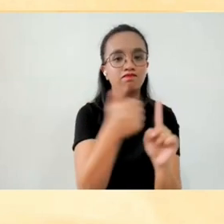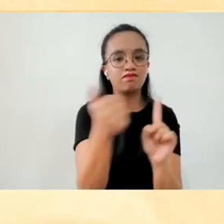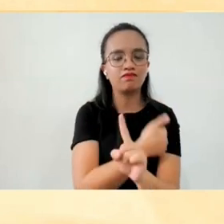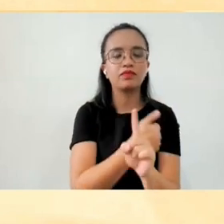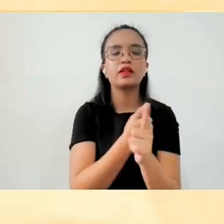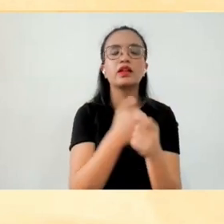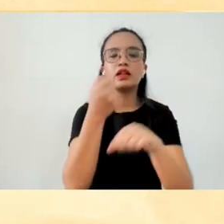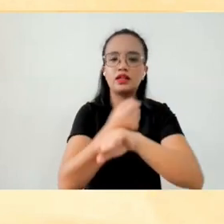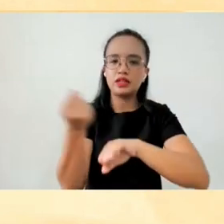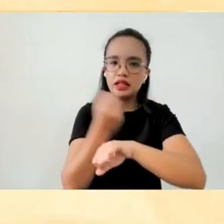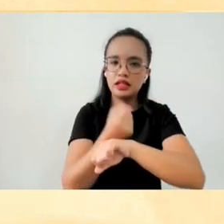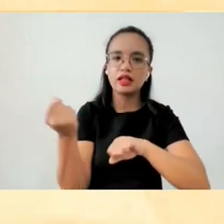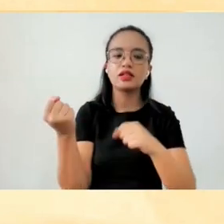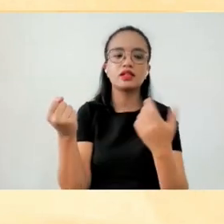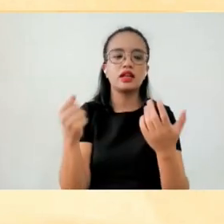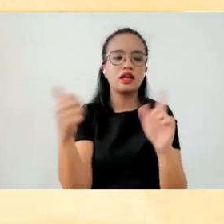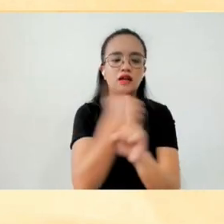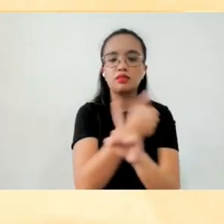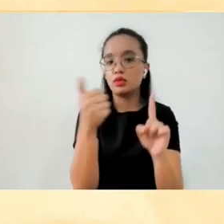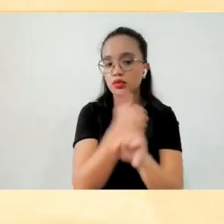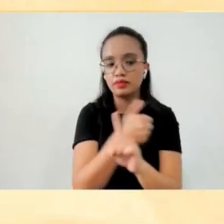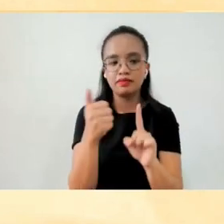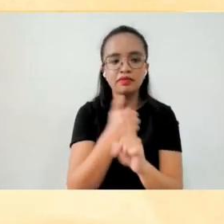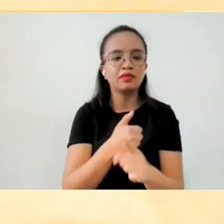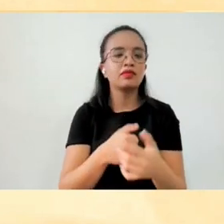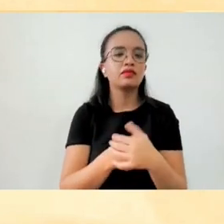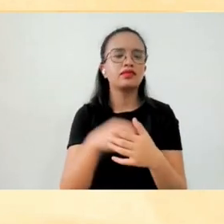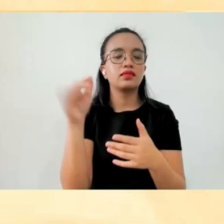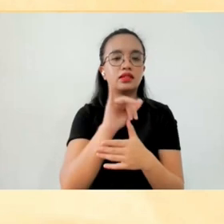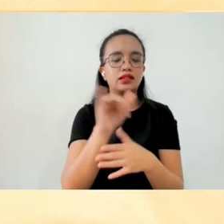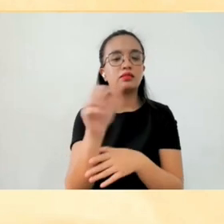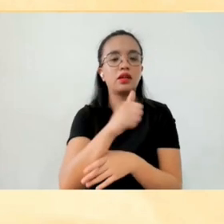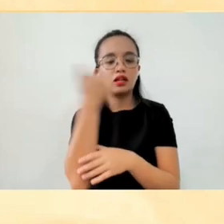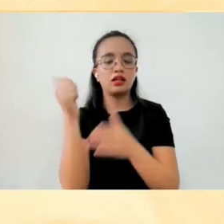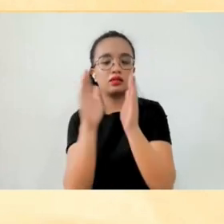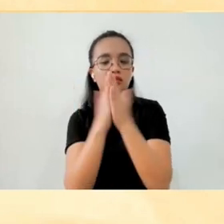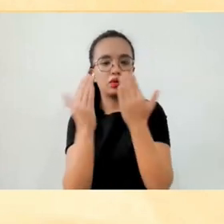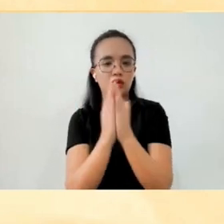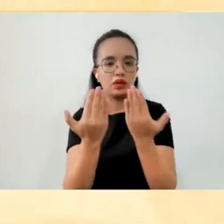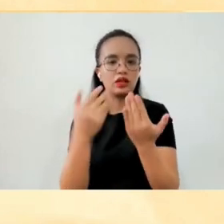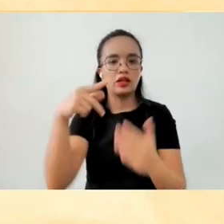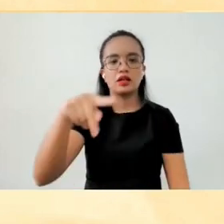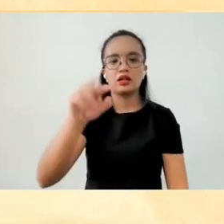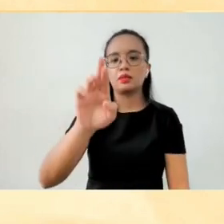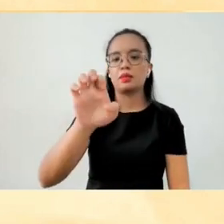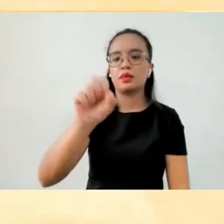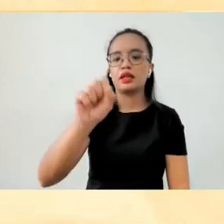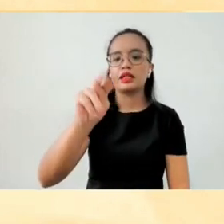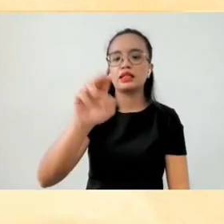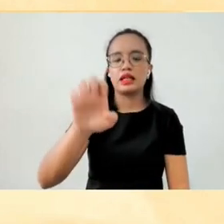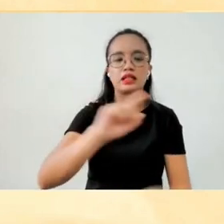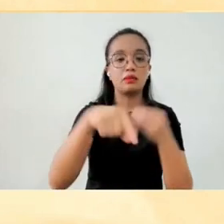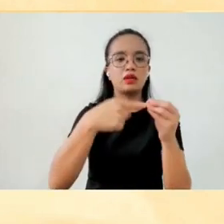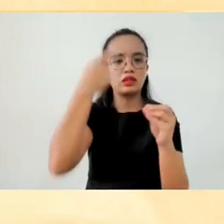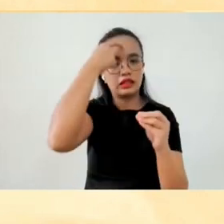resilience and abuse factors, and also in this other book called Presence, which is a primer on trauma and